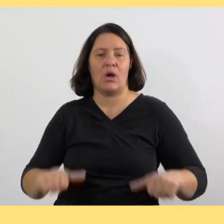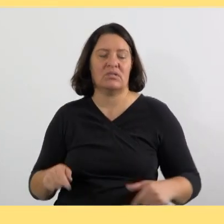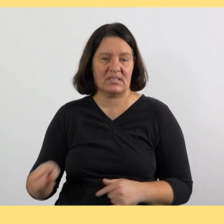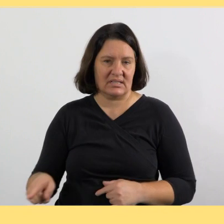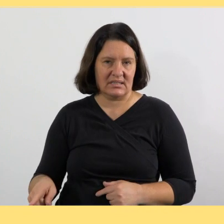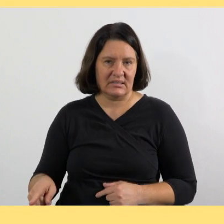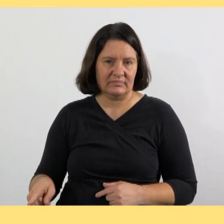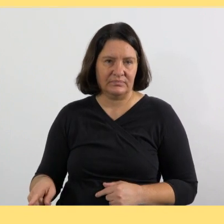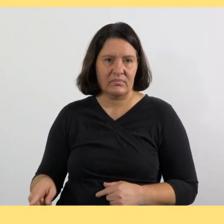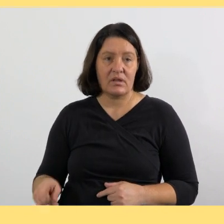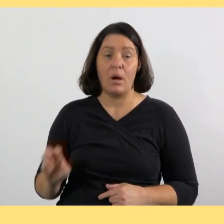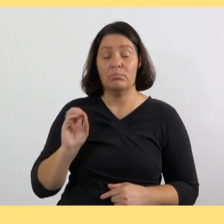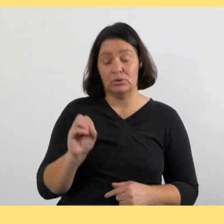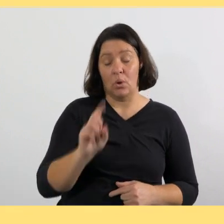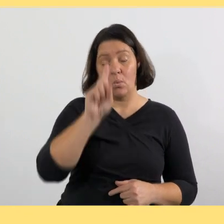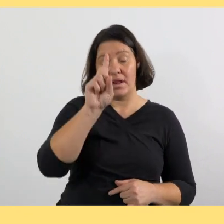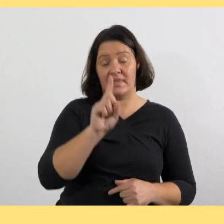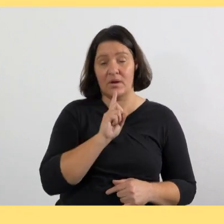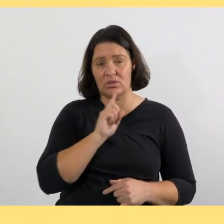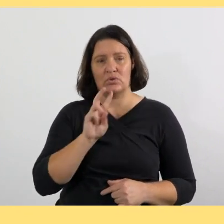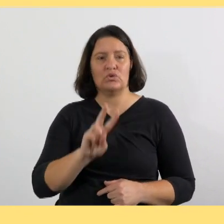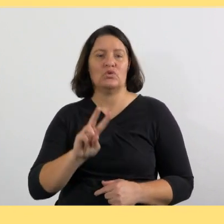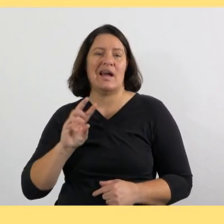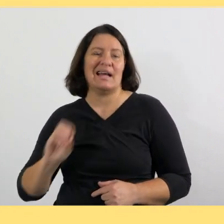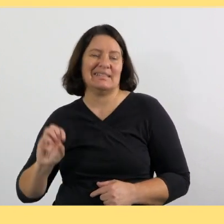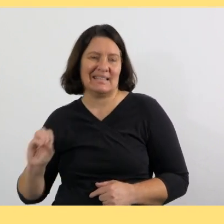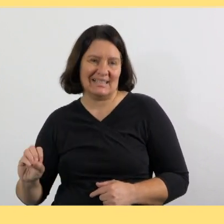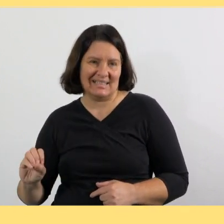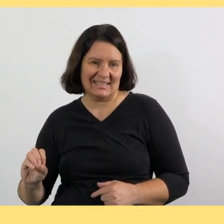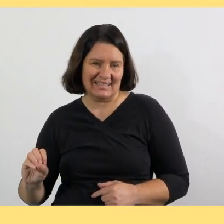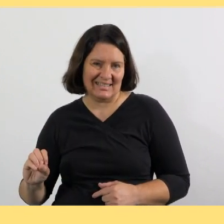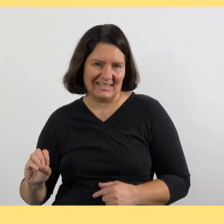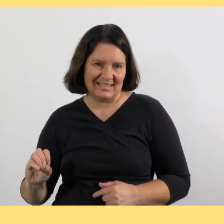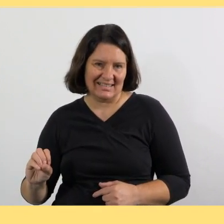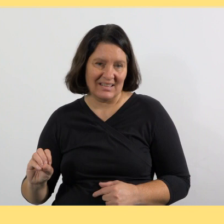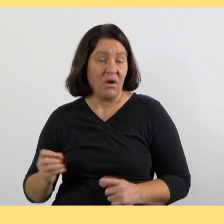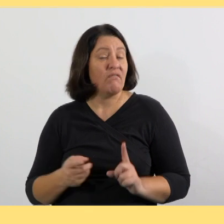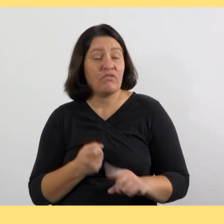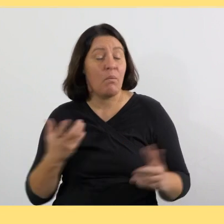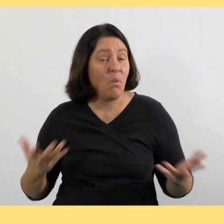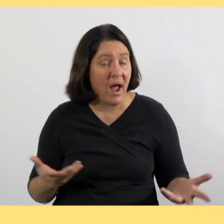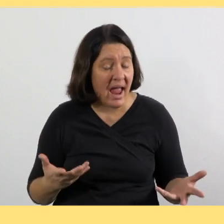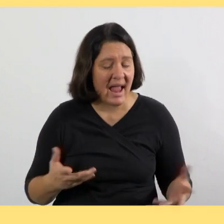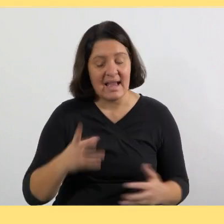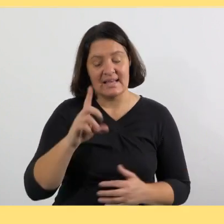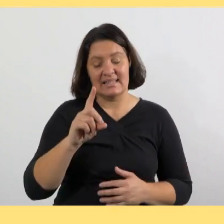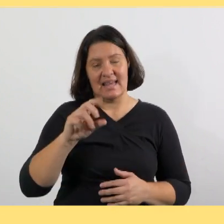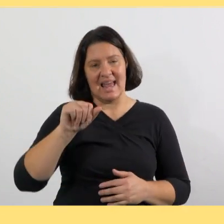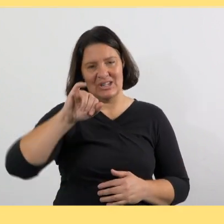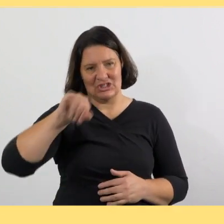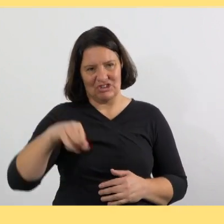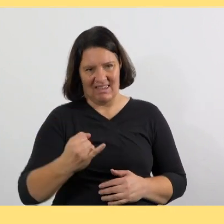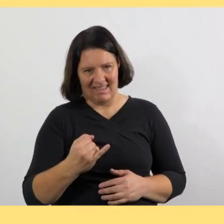debtors account. So you will find I would then say debtors allowances. And which journal am I posting from? The